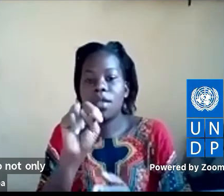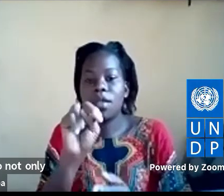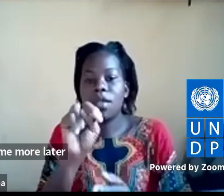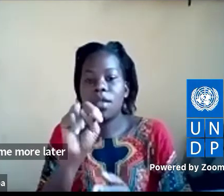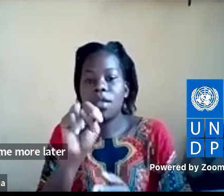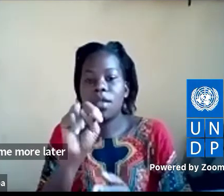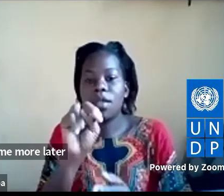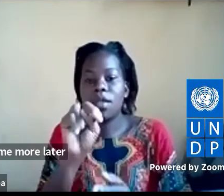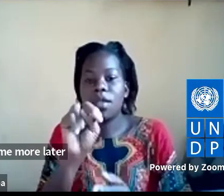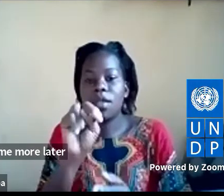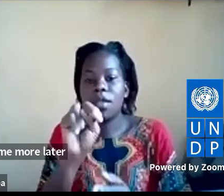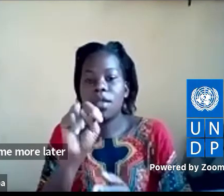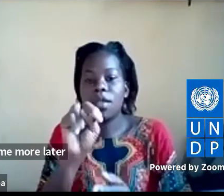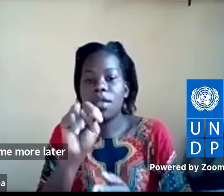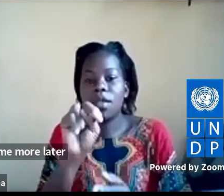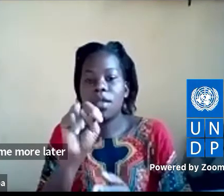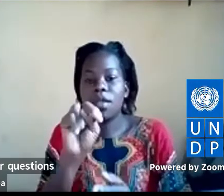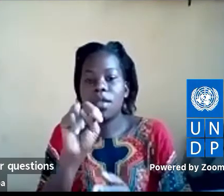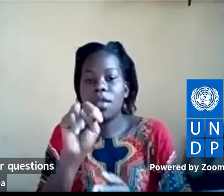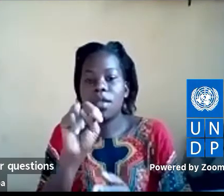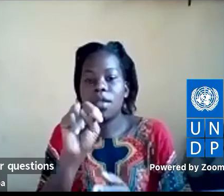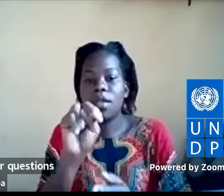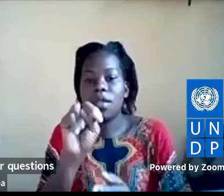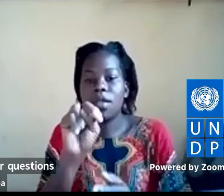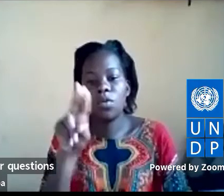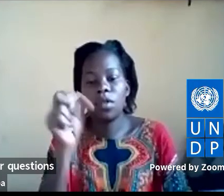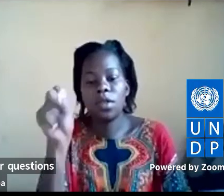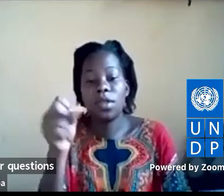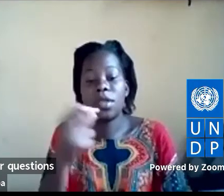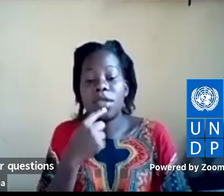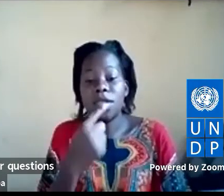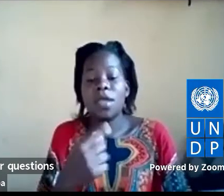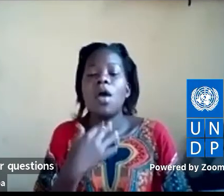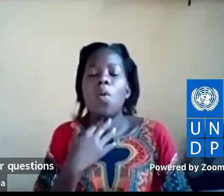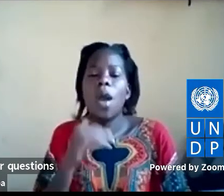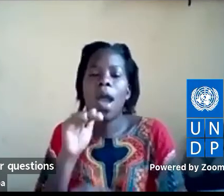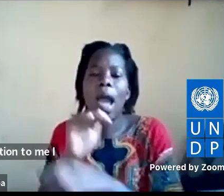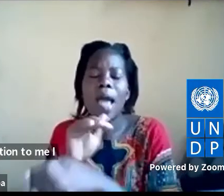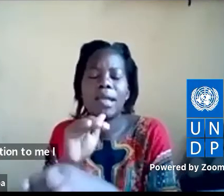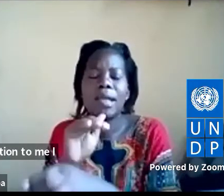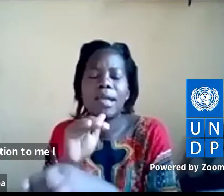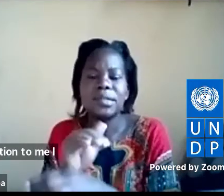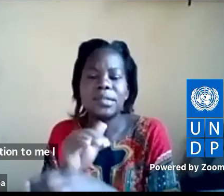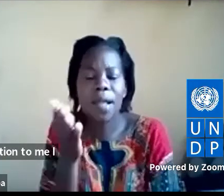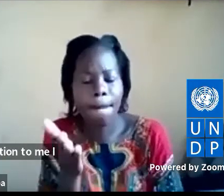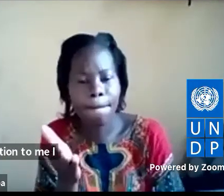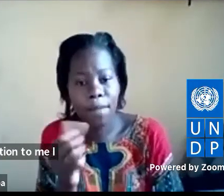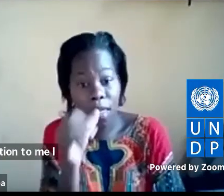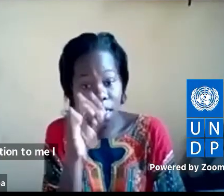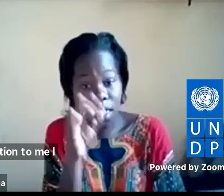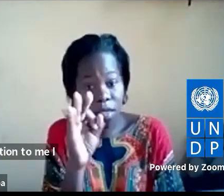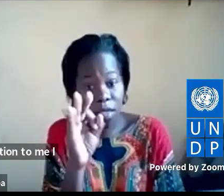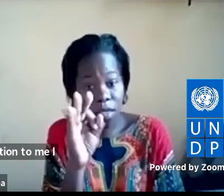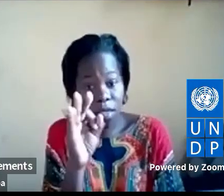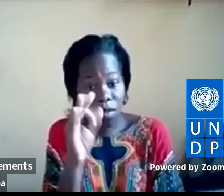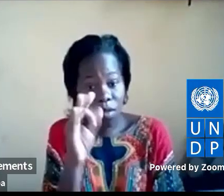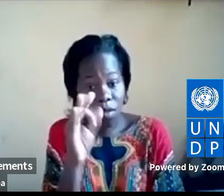Anyine Lewis is also sending another question to Naomi. I would like to ask if Uganda has lithium mineral